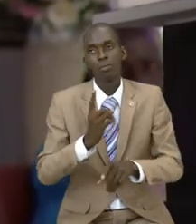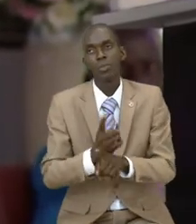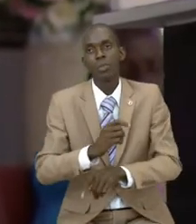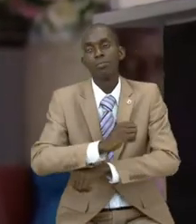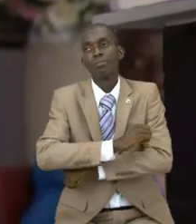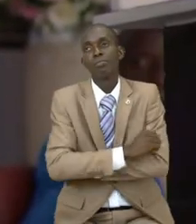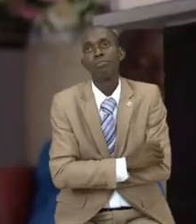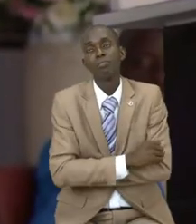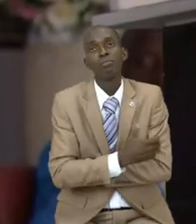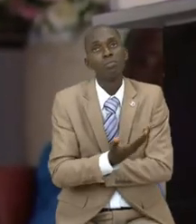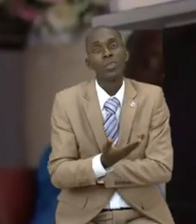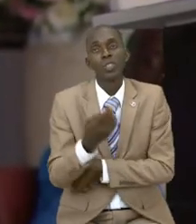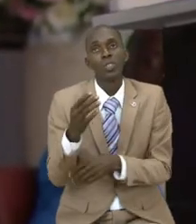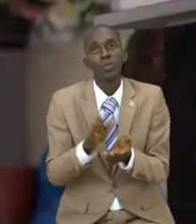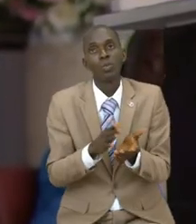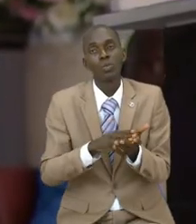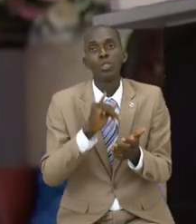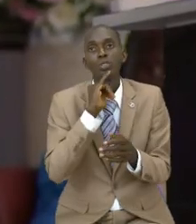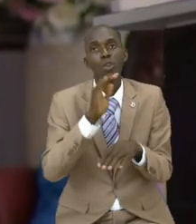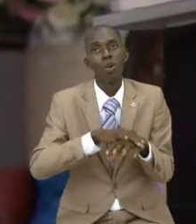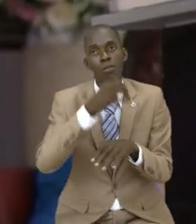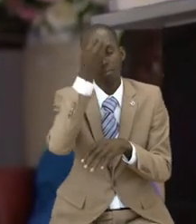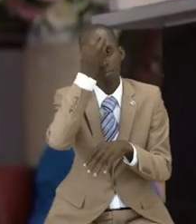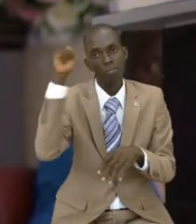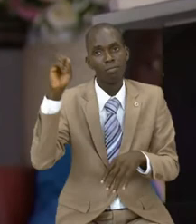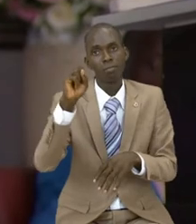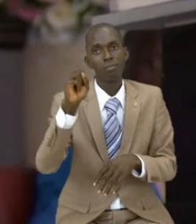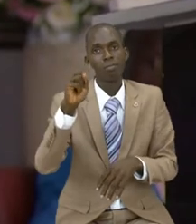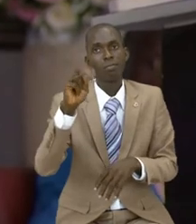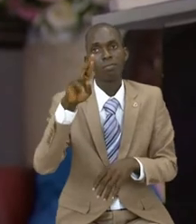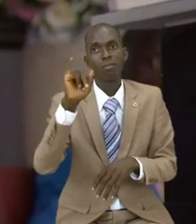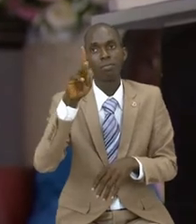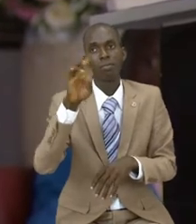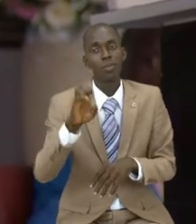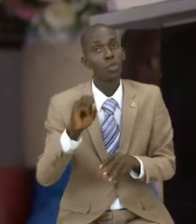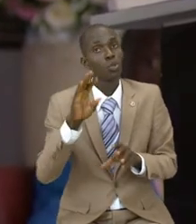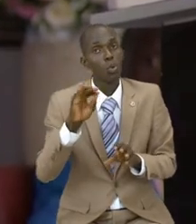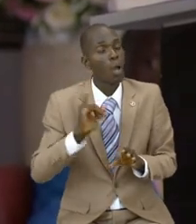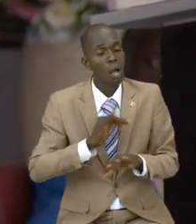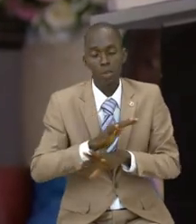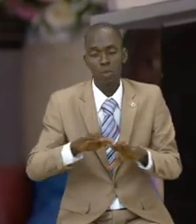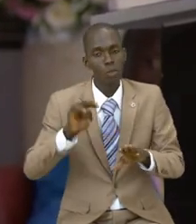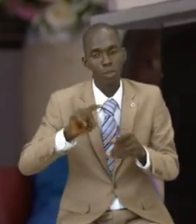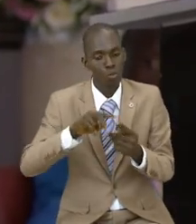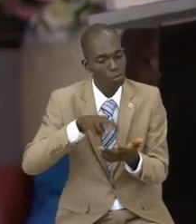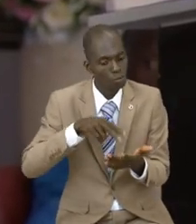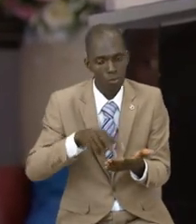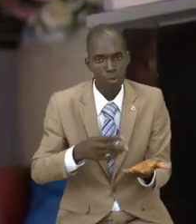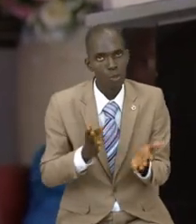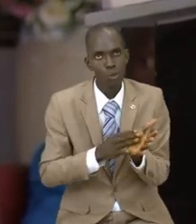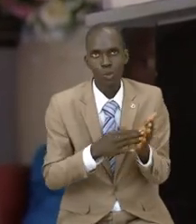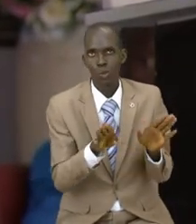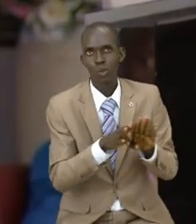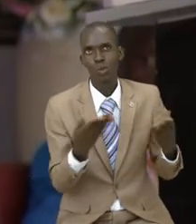are on strike. Therefore, I wait. They don't read. They don't study. They don't rub